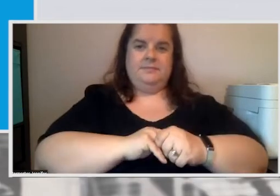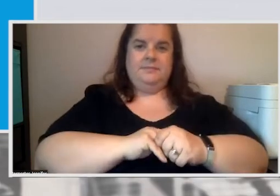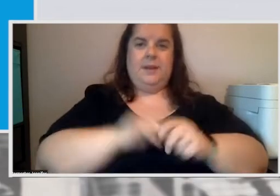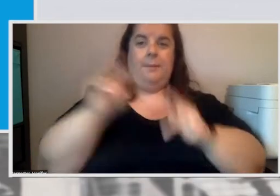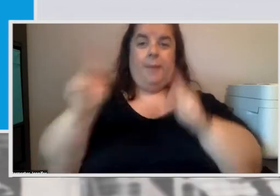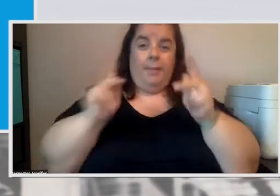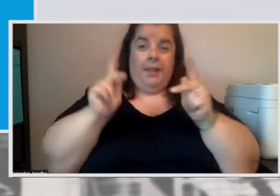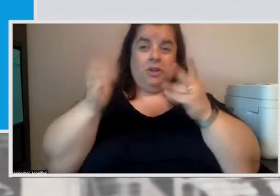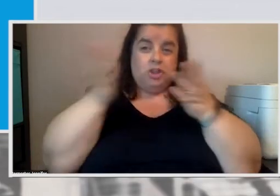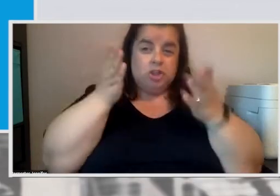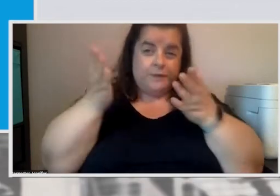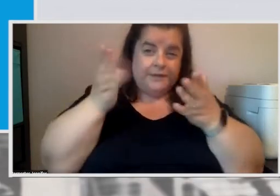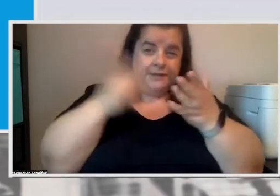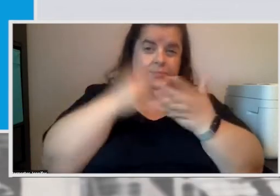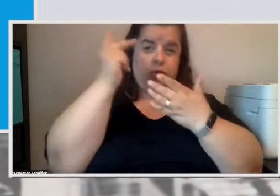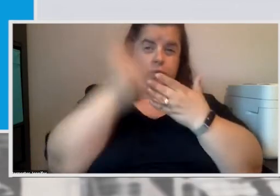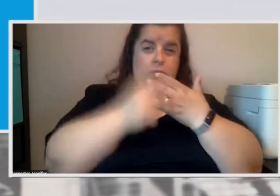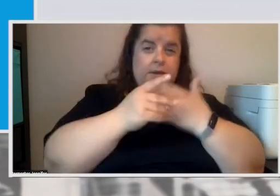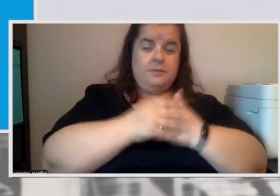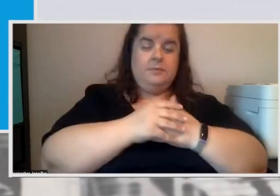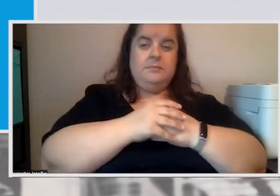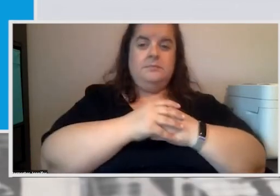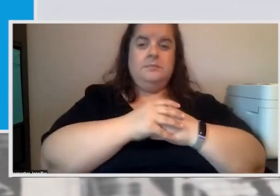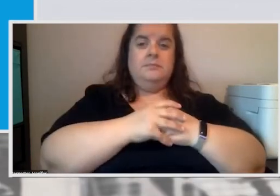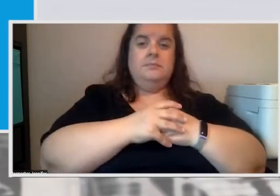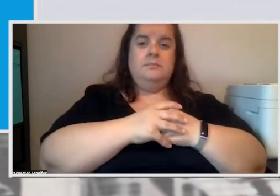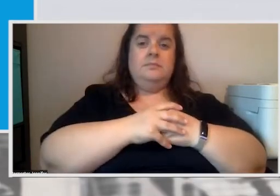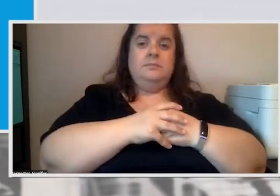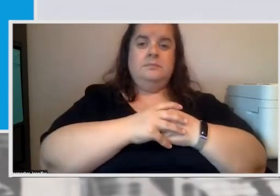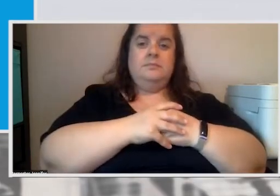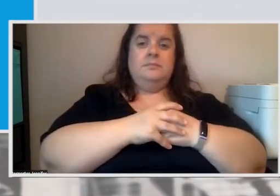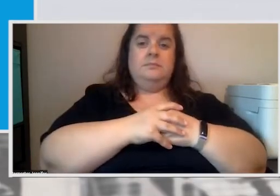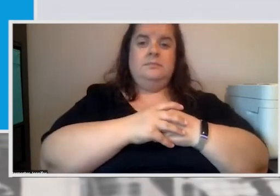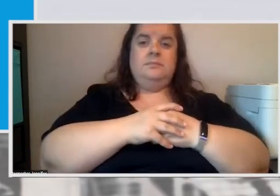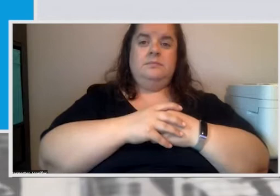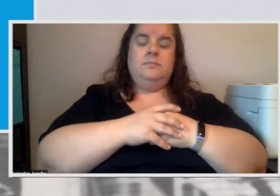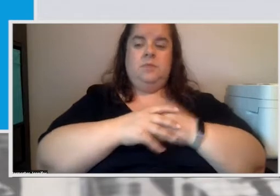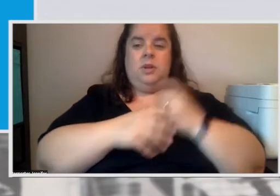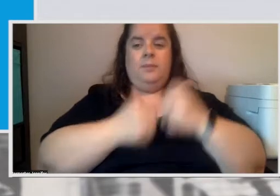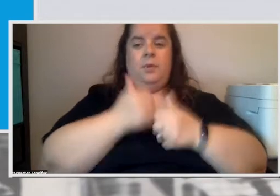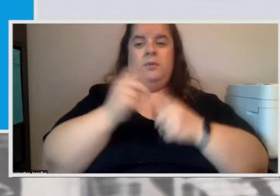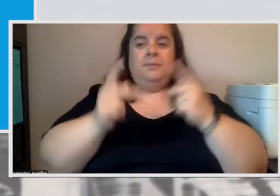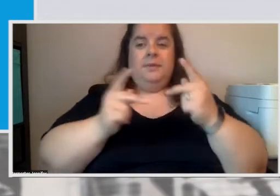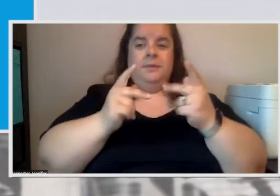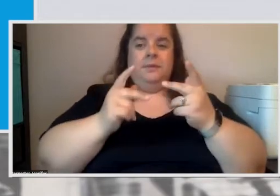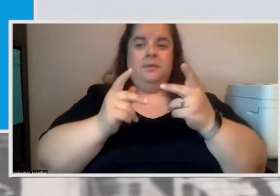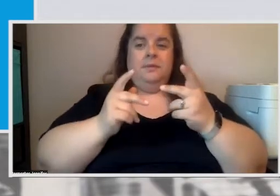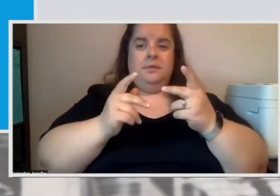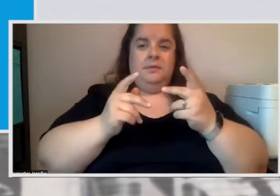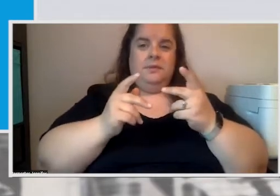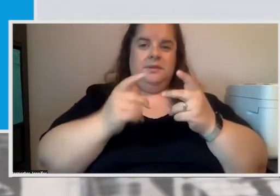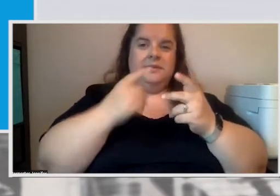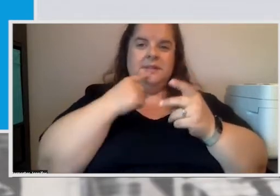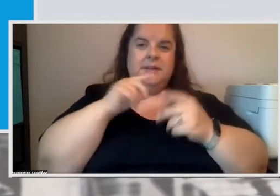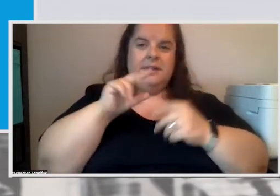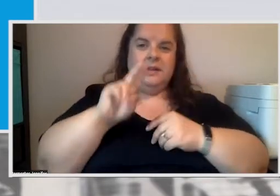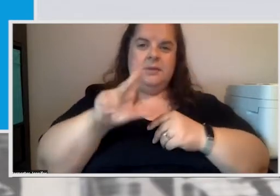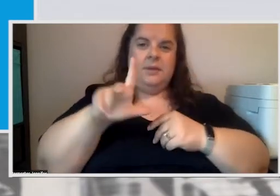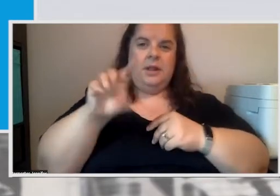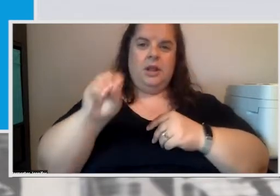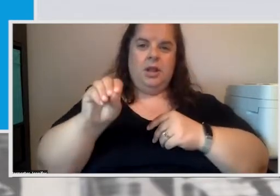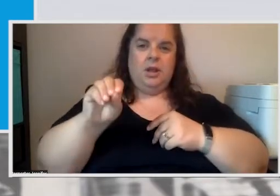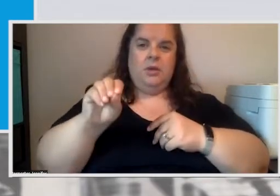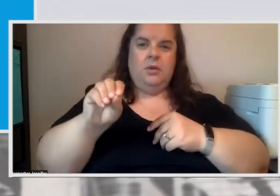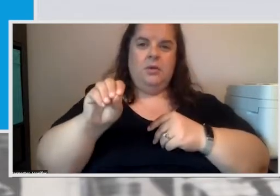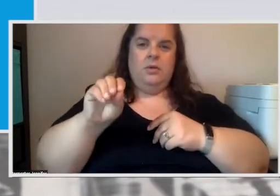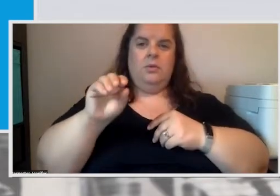service program, which most folks, I still hear people say ULO, unspecified local option, but